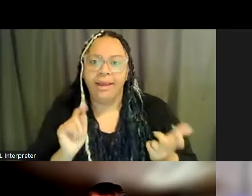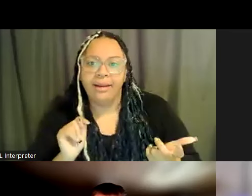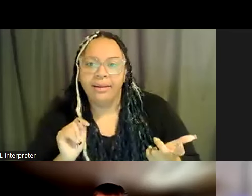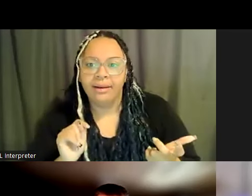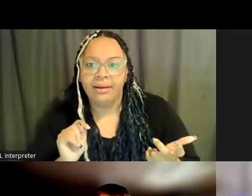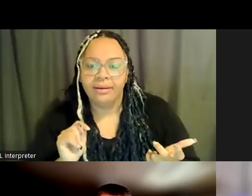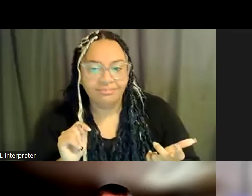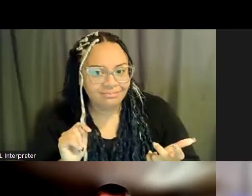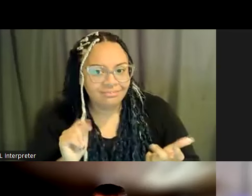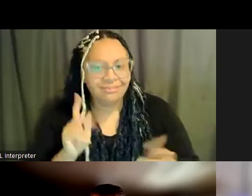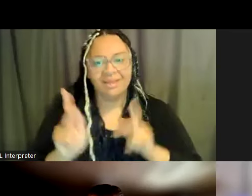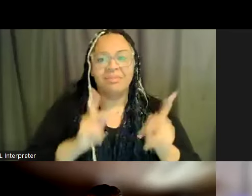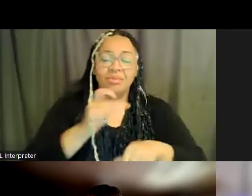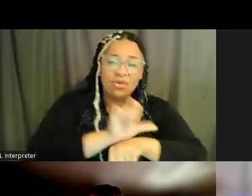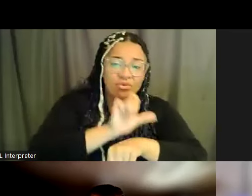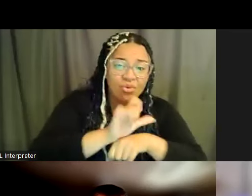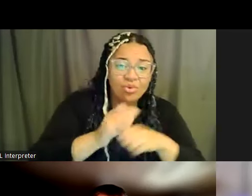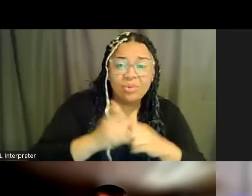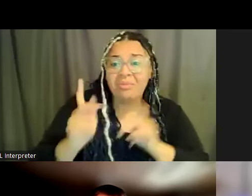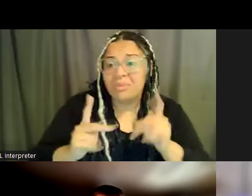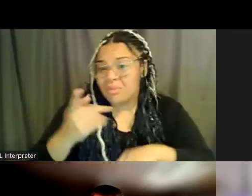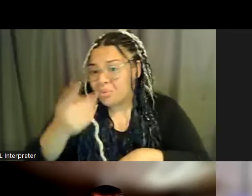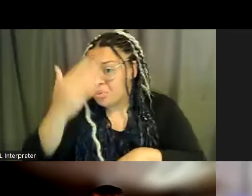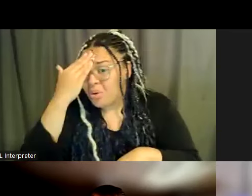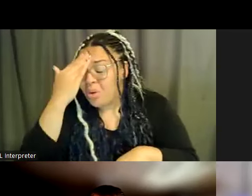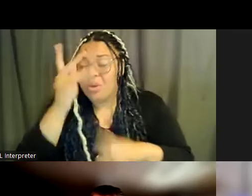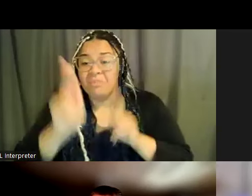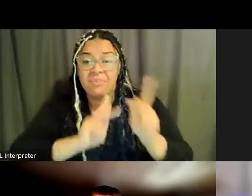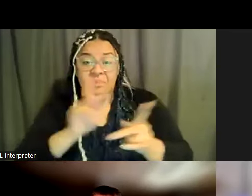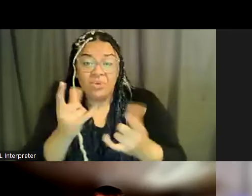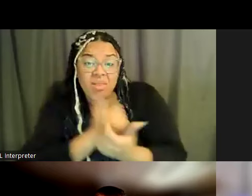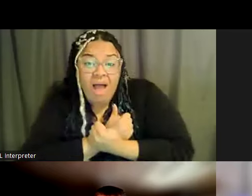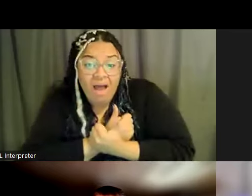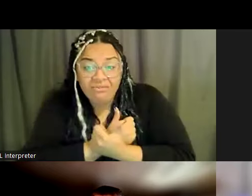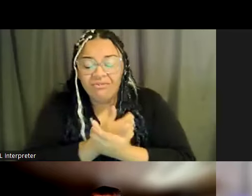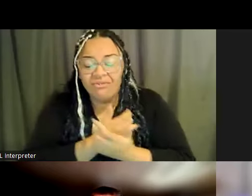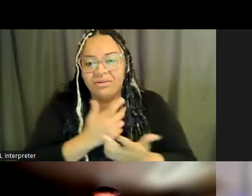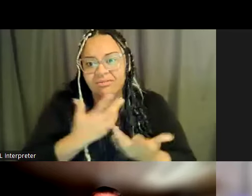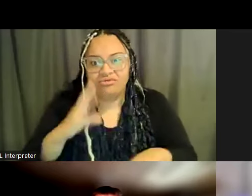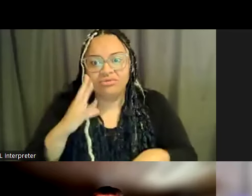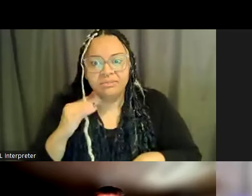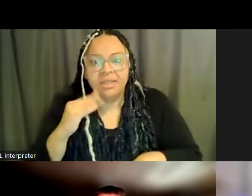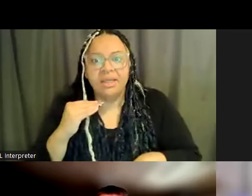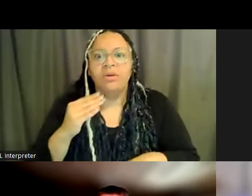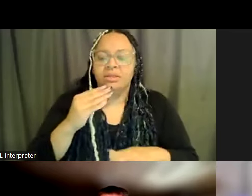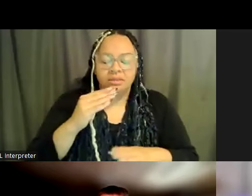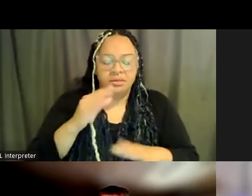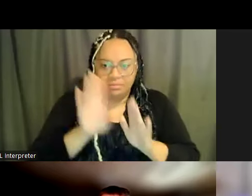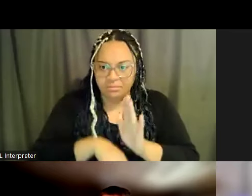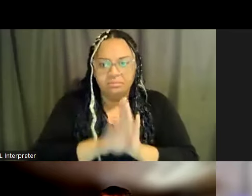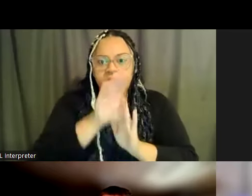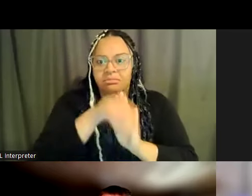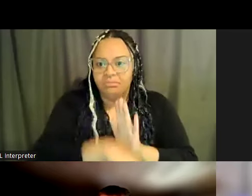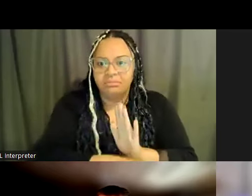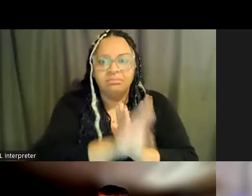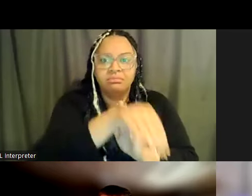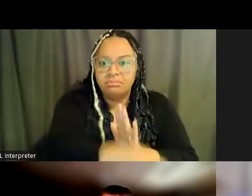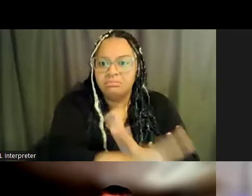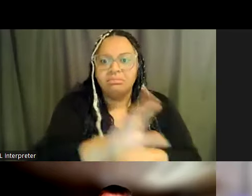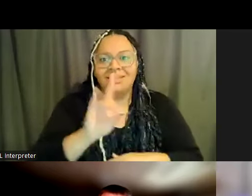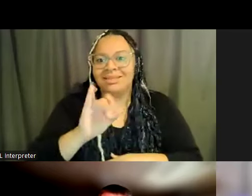The people you've worked with, the people you know, the people you love have experienced, they were up and down. They were in suicide distress for a while,